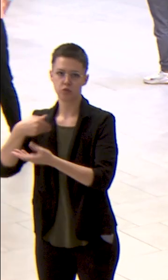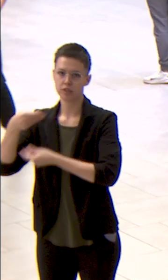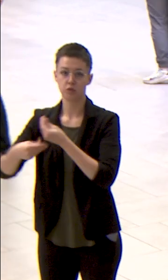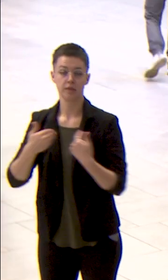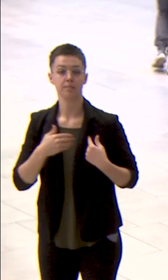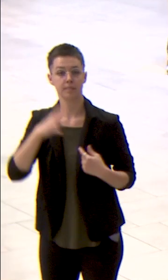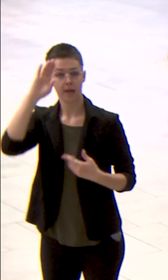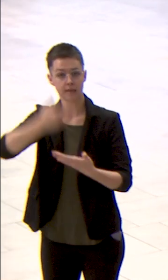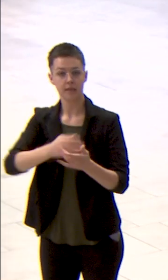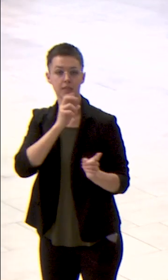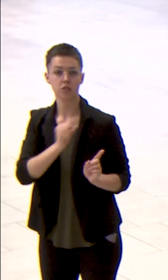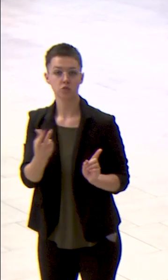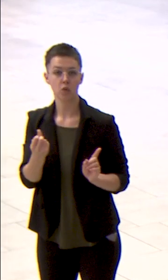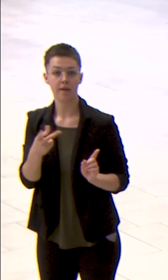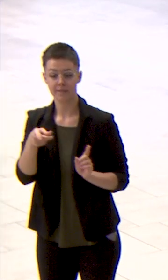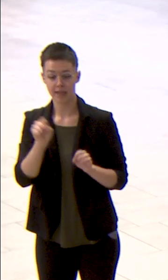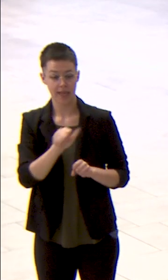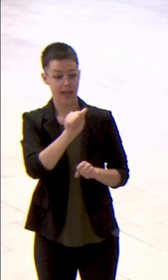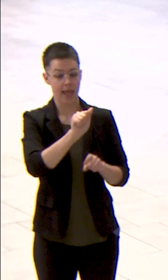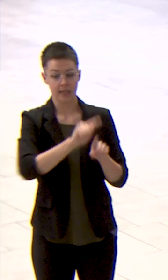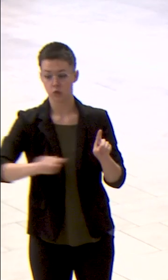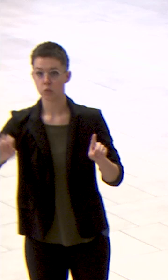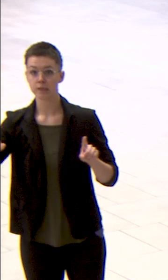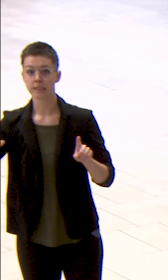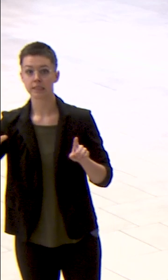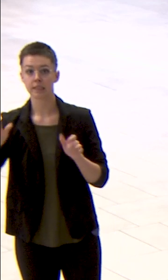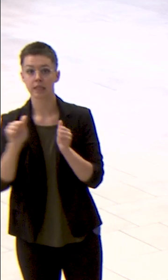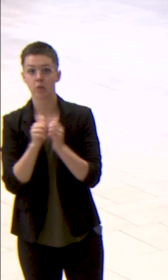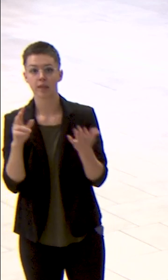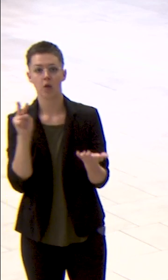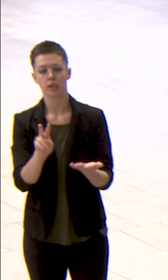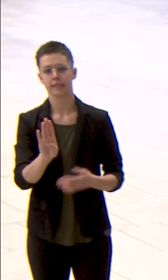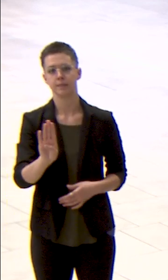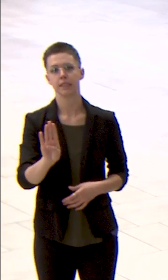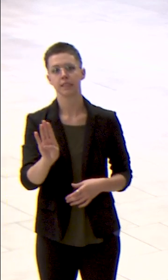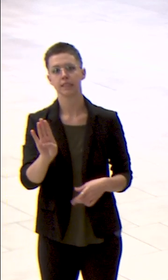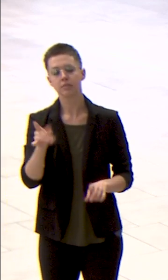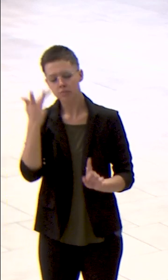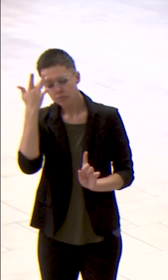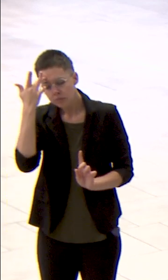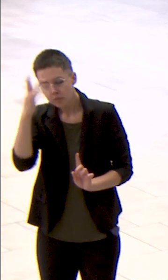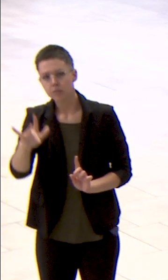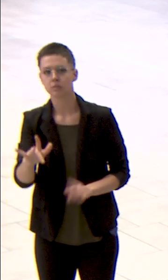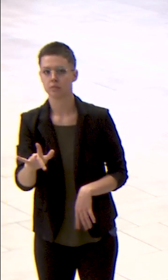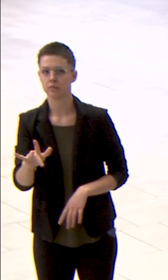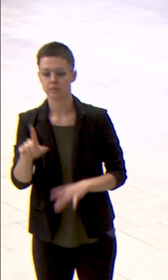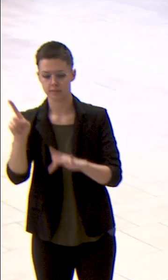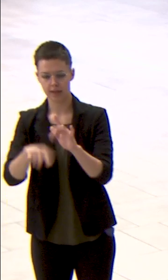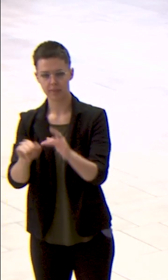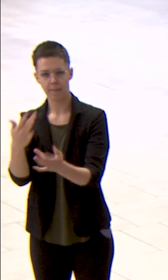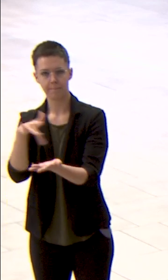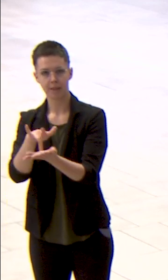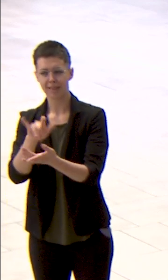son, and he can go from A to C without ever having to look at B. He's that bright. This whole generation is that